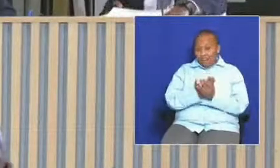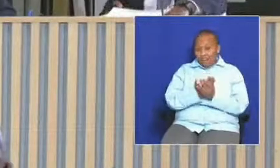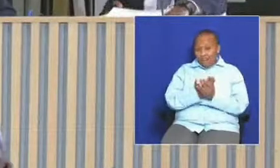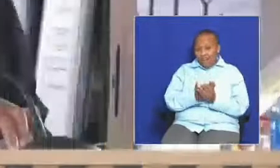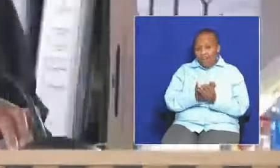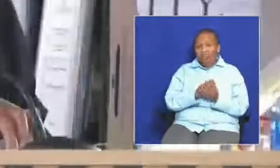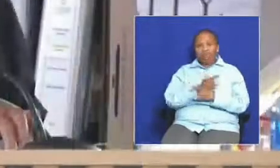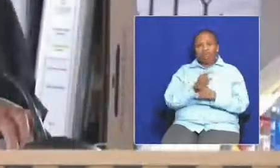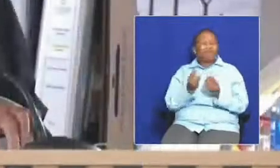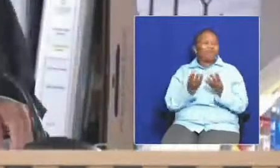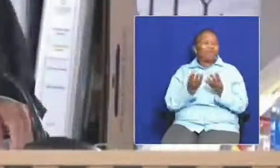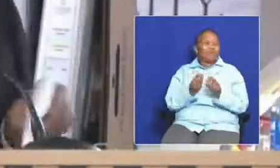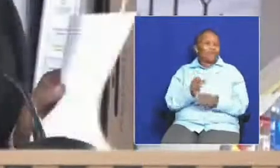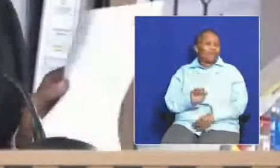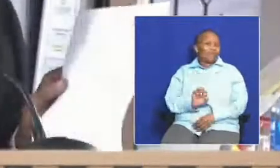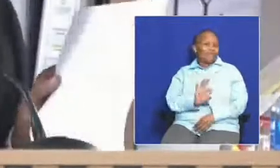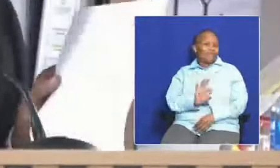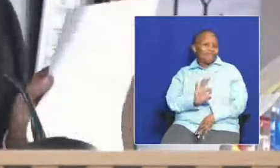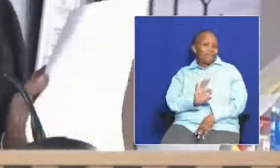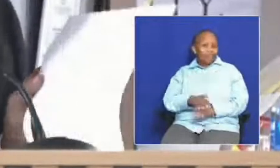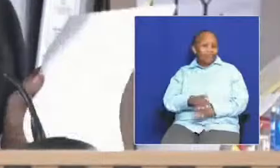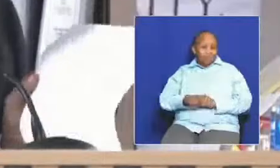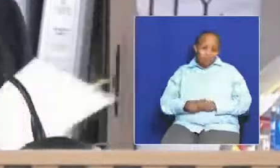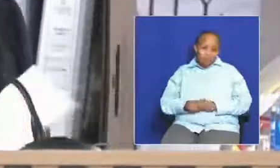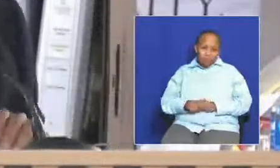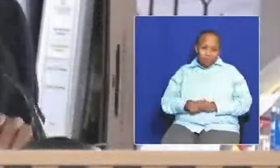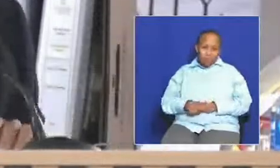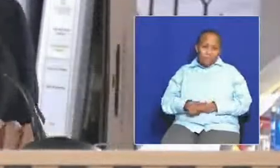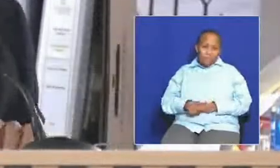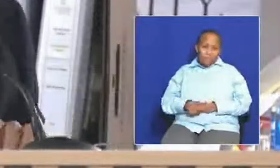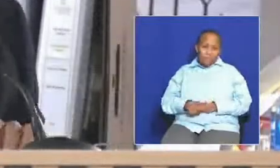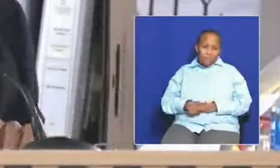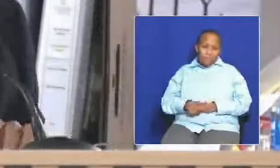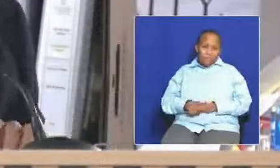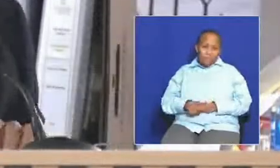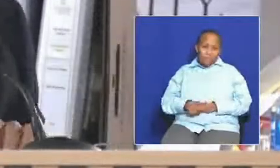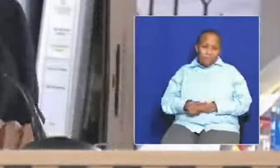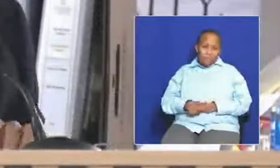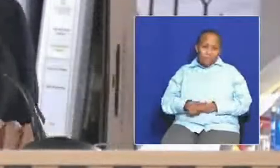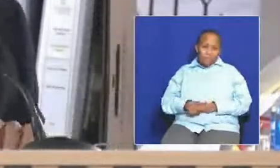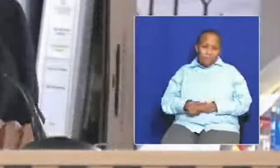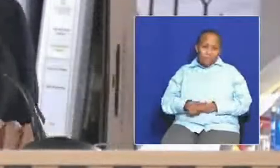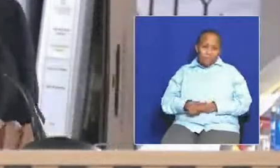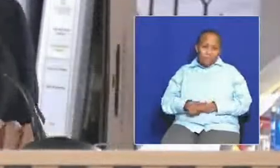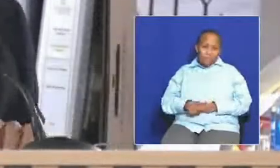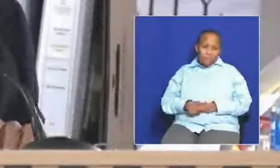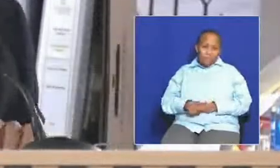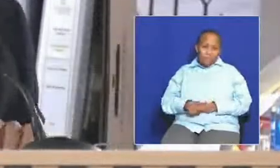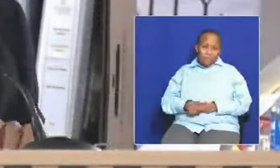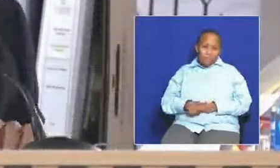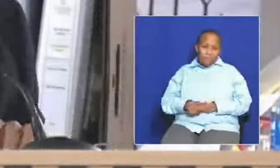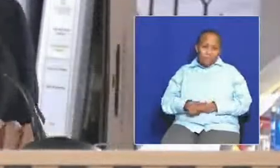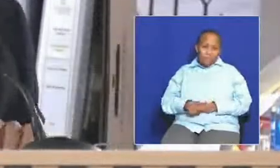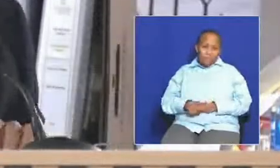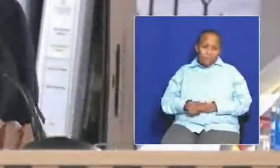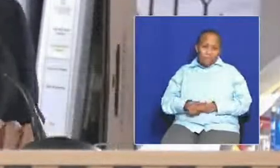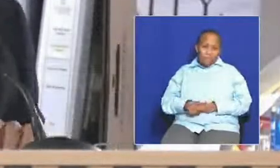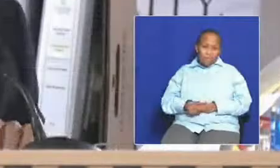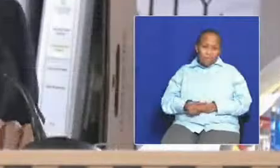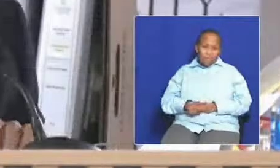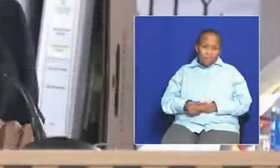There are 5 PDFs to delay